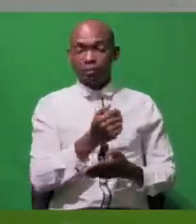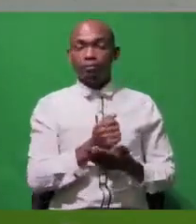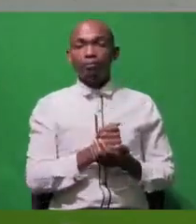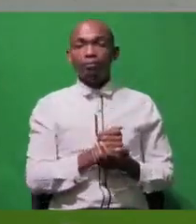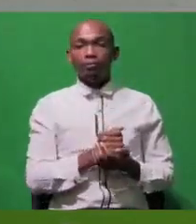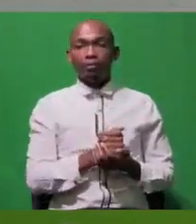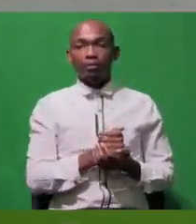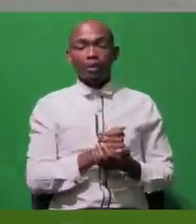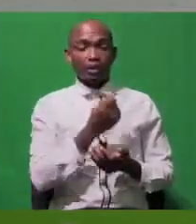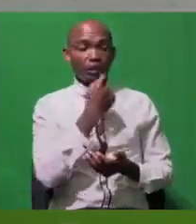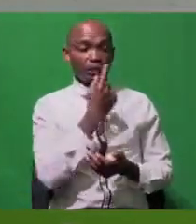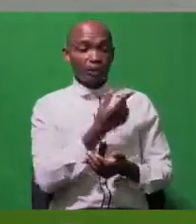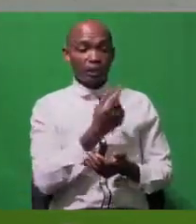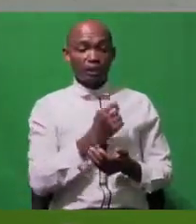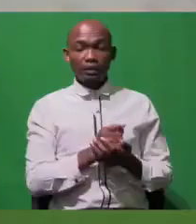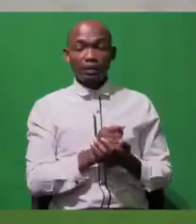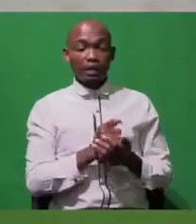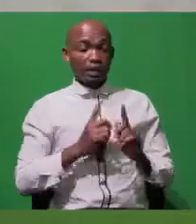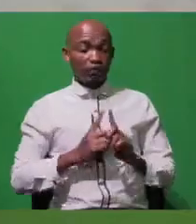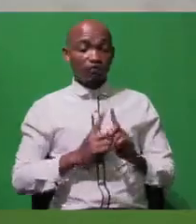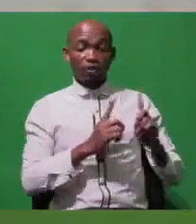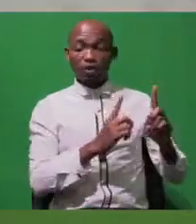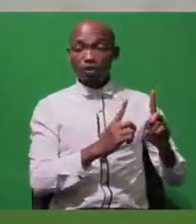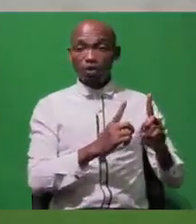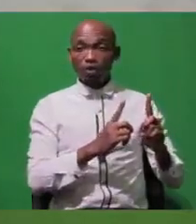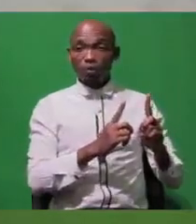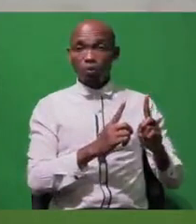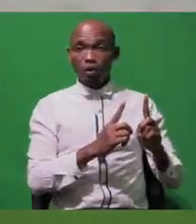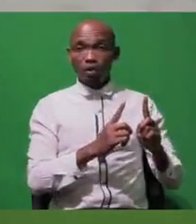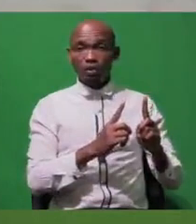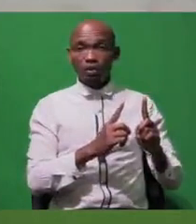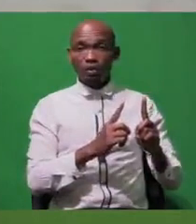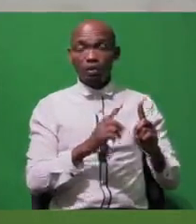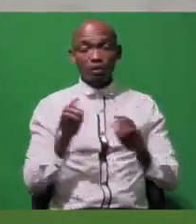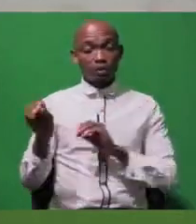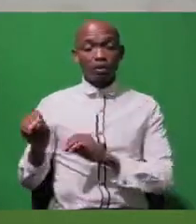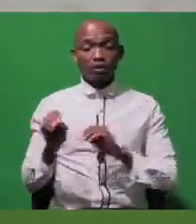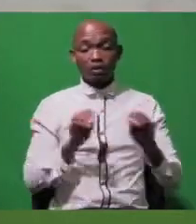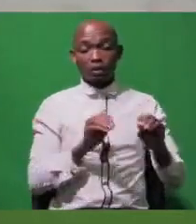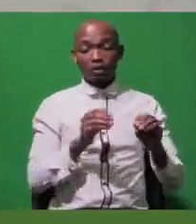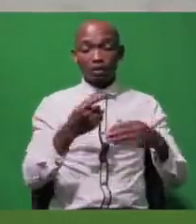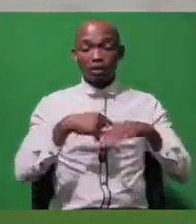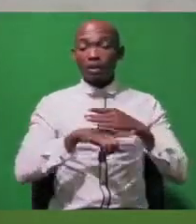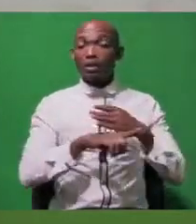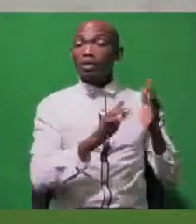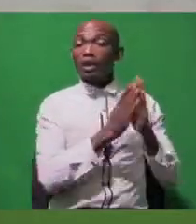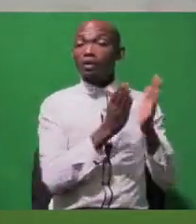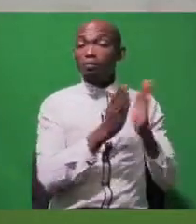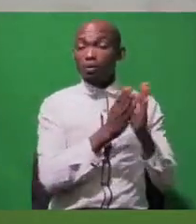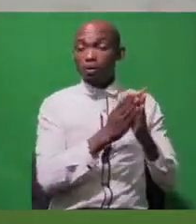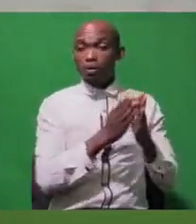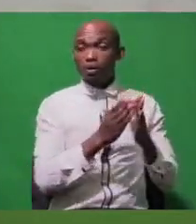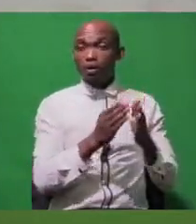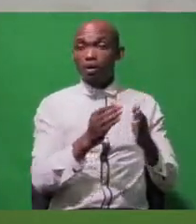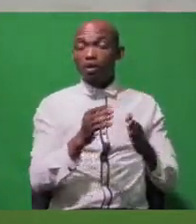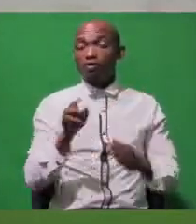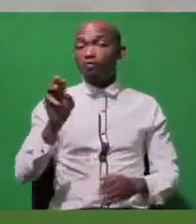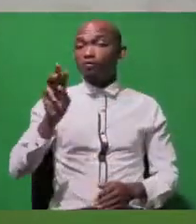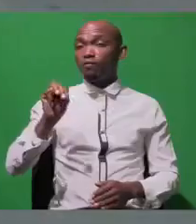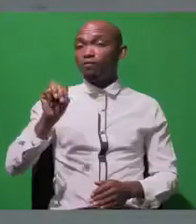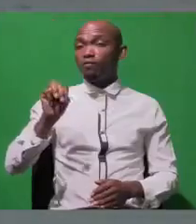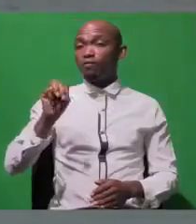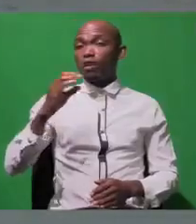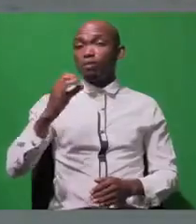it states that the following transaction were obtained in the book of Mr. Muhammad